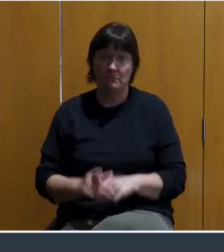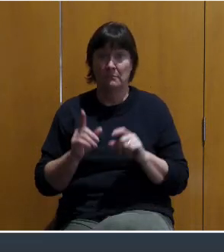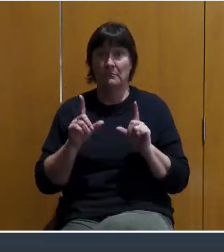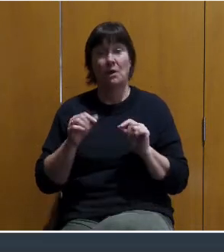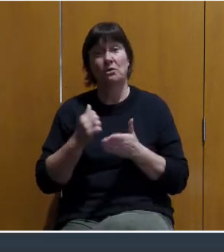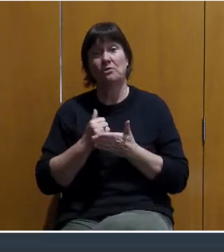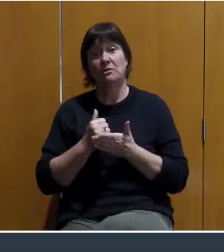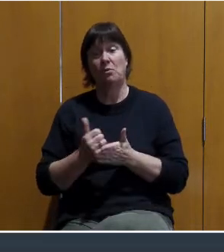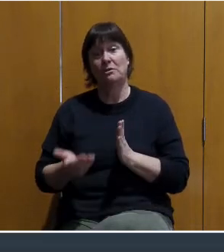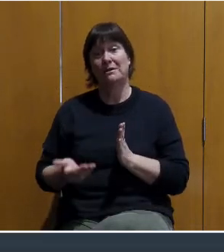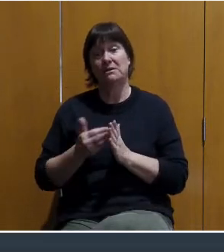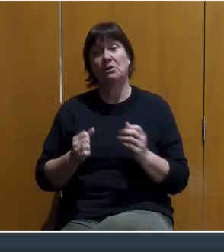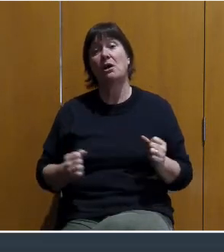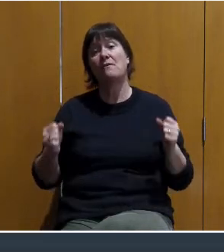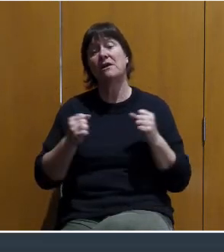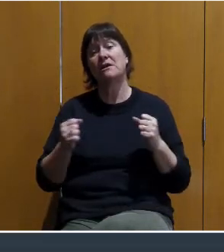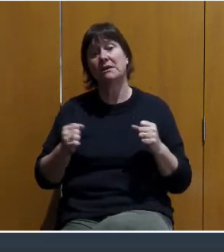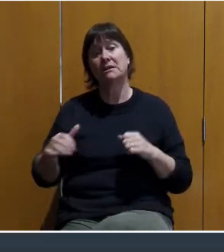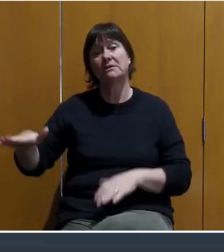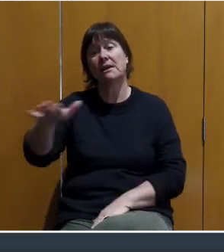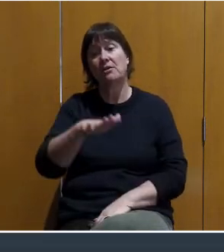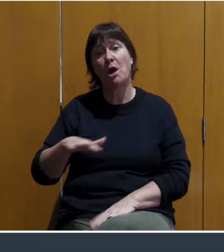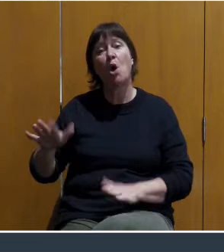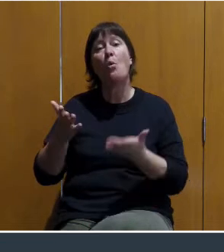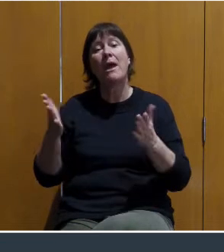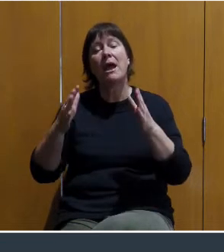addition of an exercise area at Dolbell?